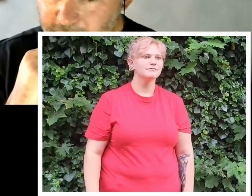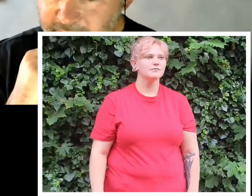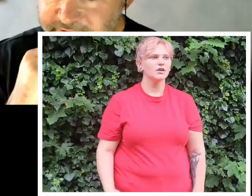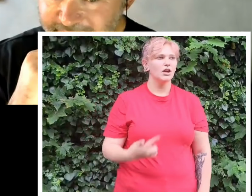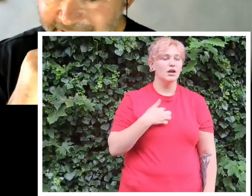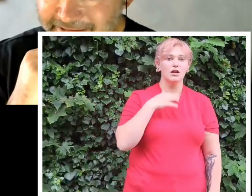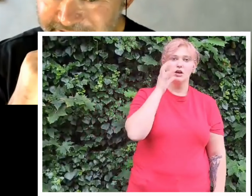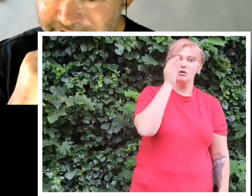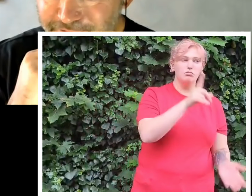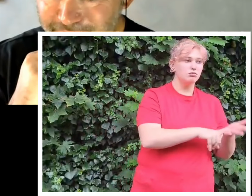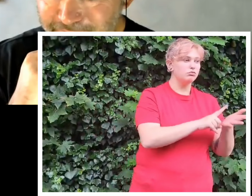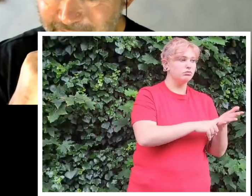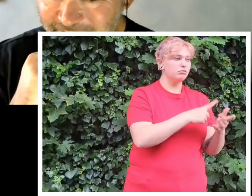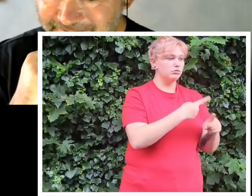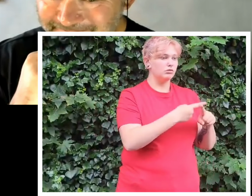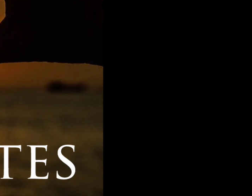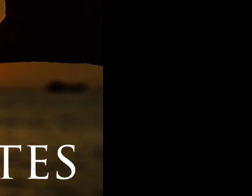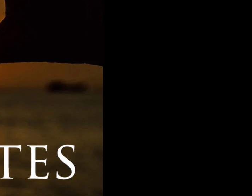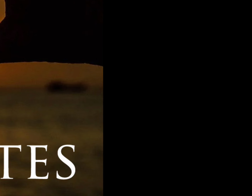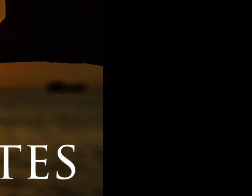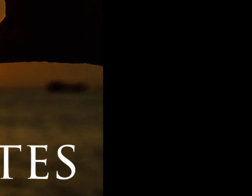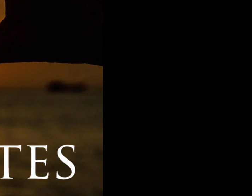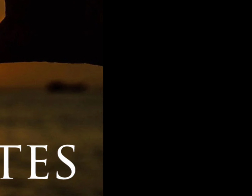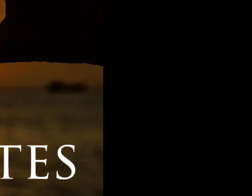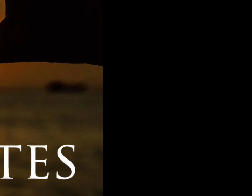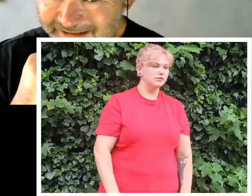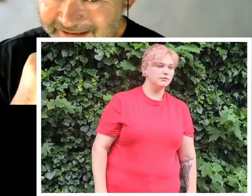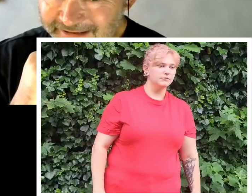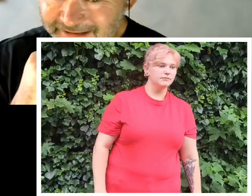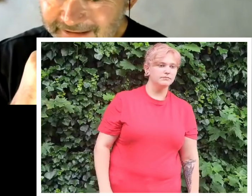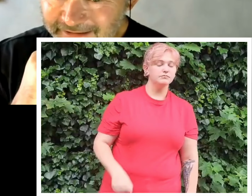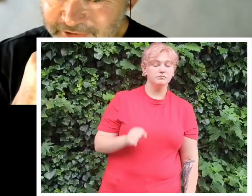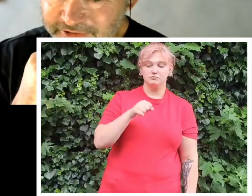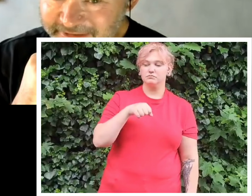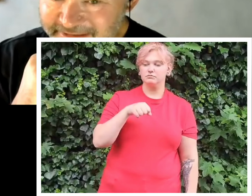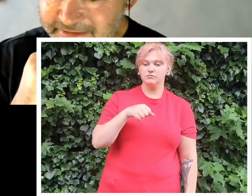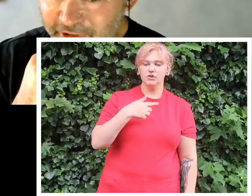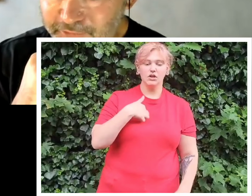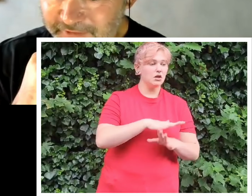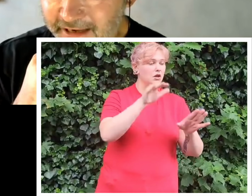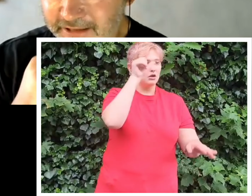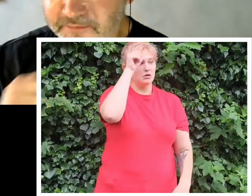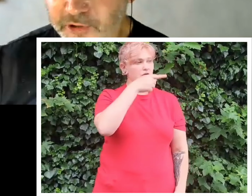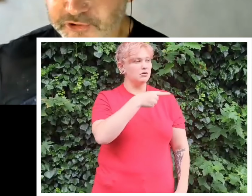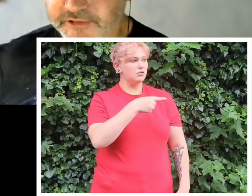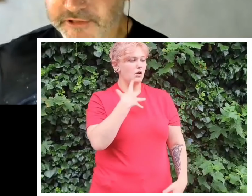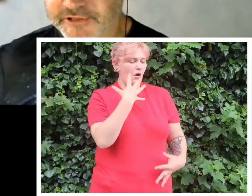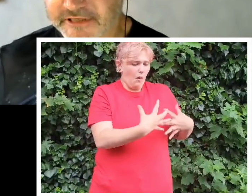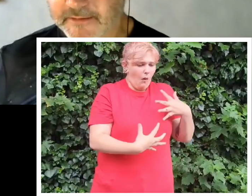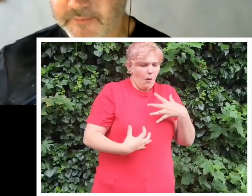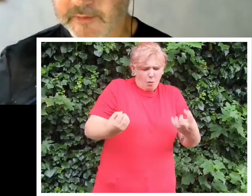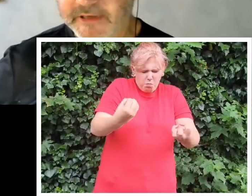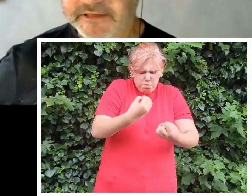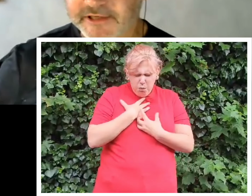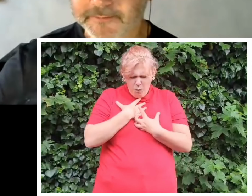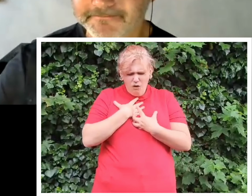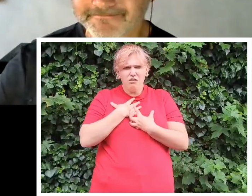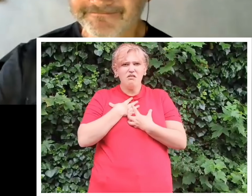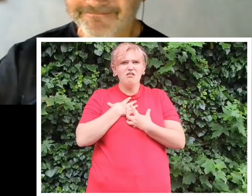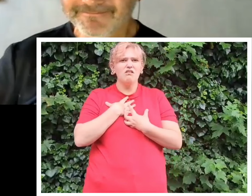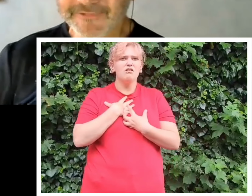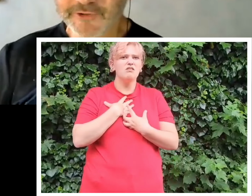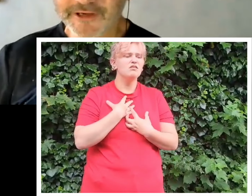I'm going to ask Laine to talk for a minute. Yeah. Because I didn't know that, and emotion has just hit me big